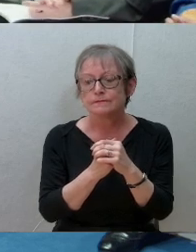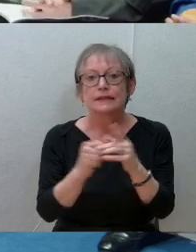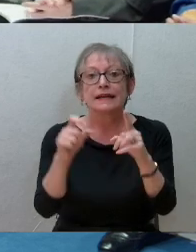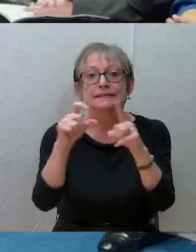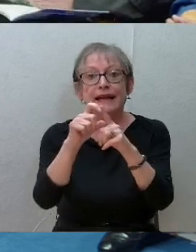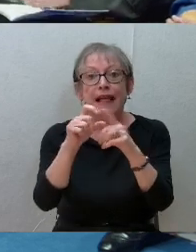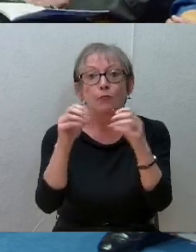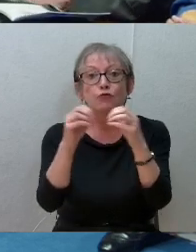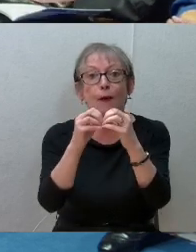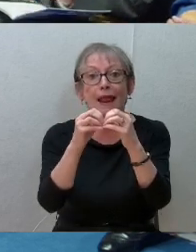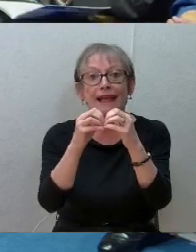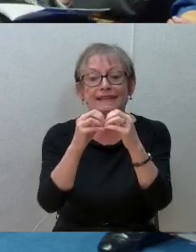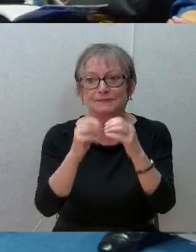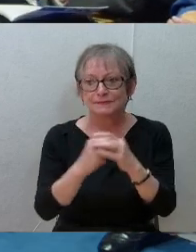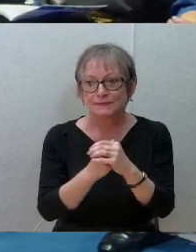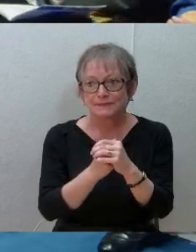Danielle Brownlee.